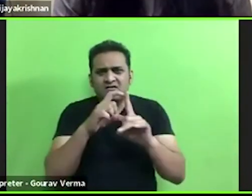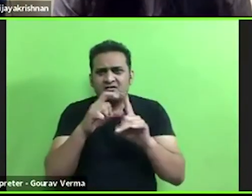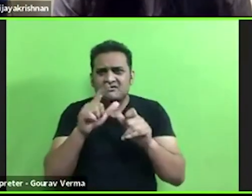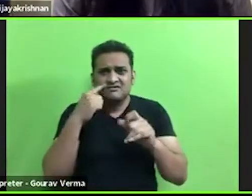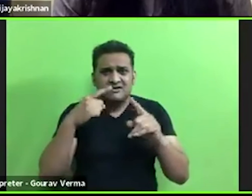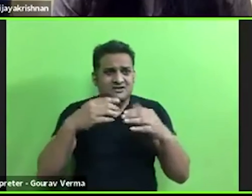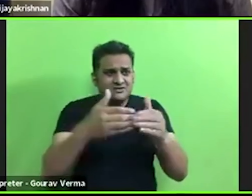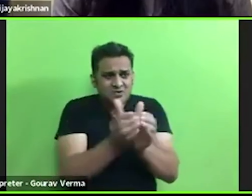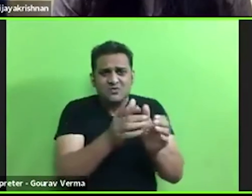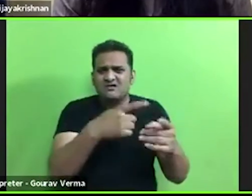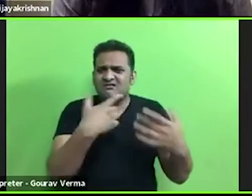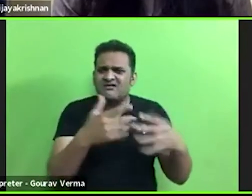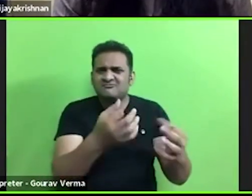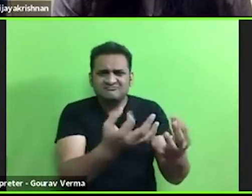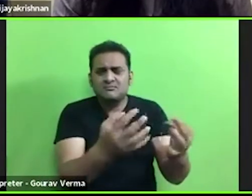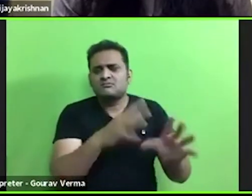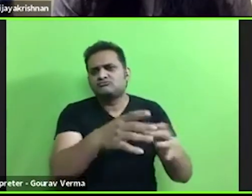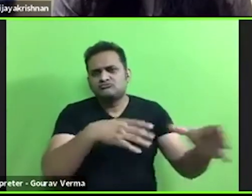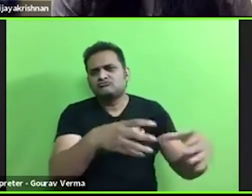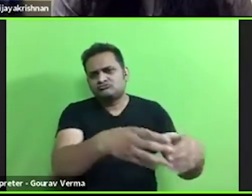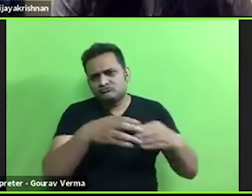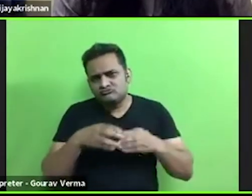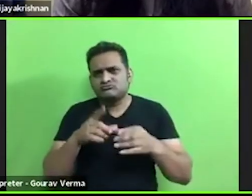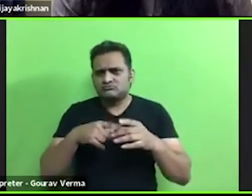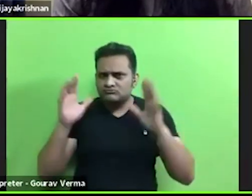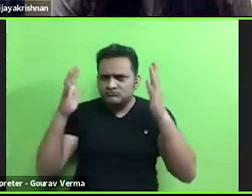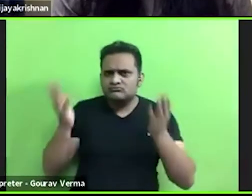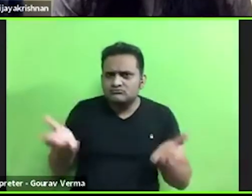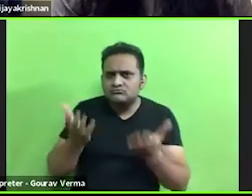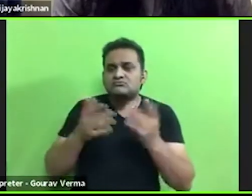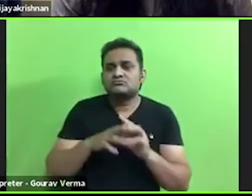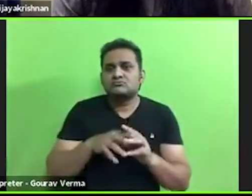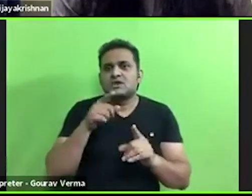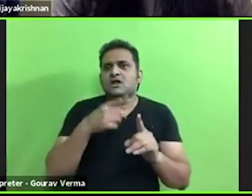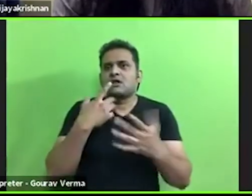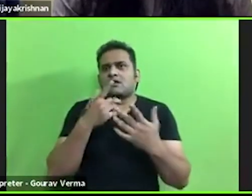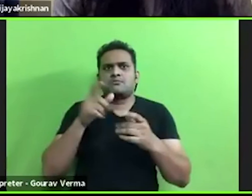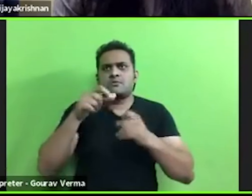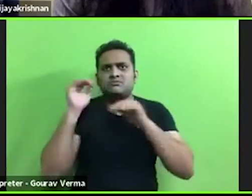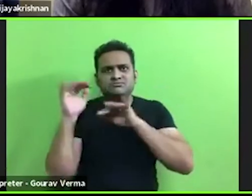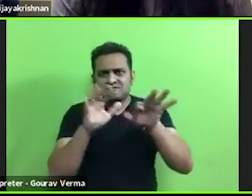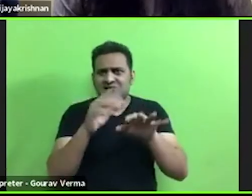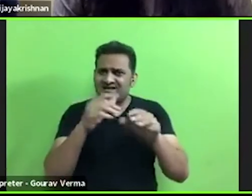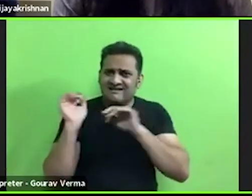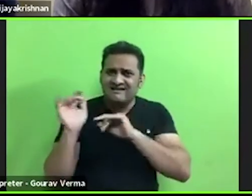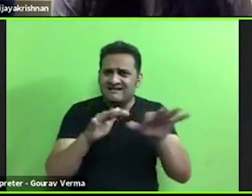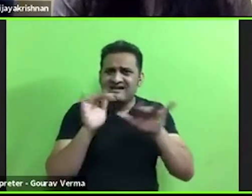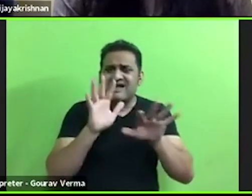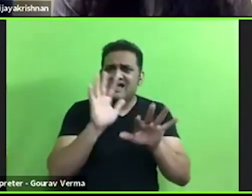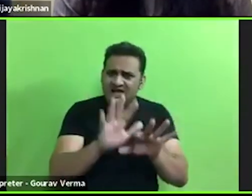art forms and try to appreciate their art, because Dalits, it's not that they don't have audience, they do have audience. It's just that they don't